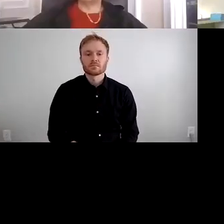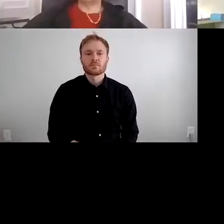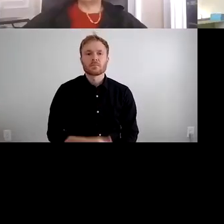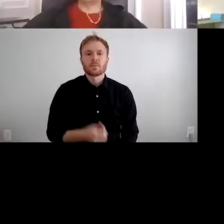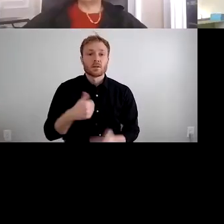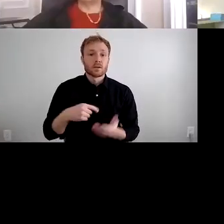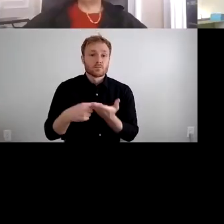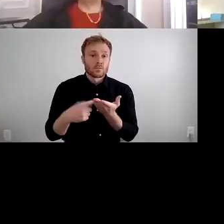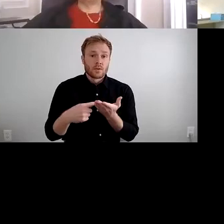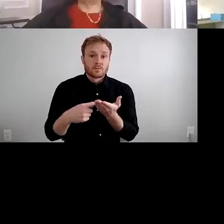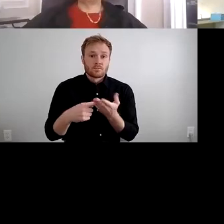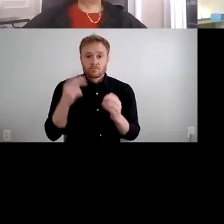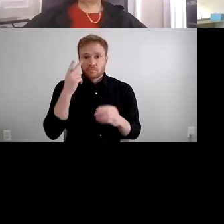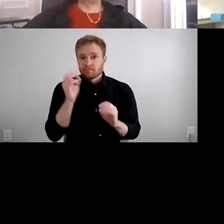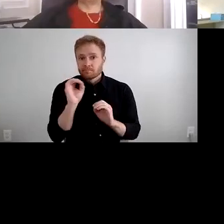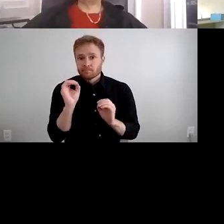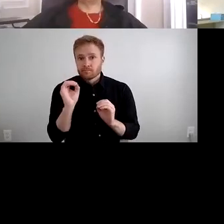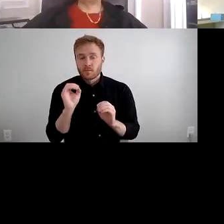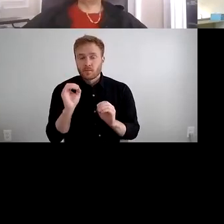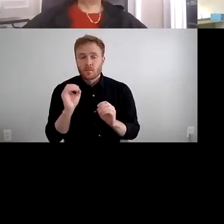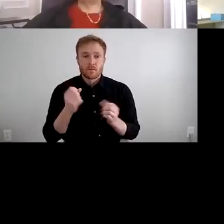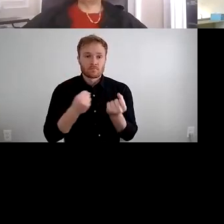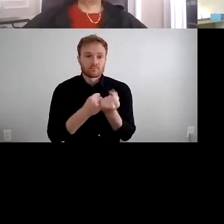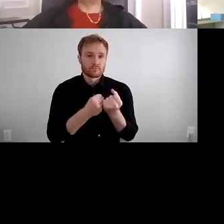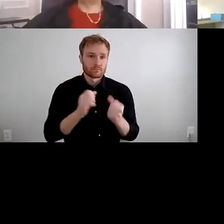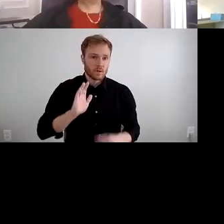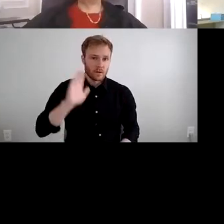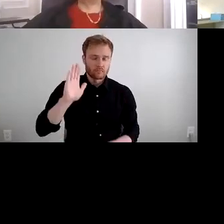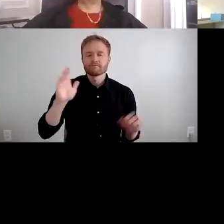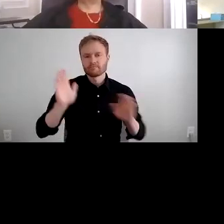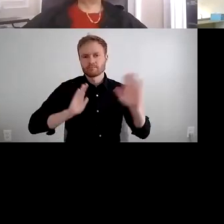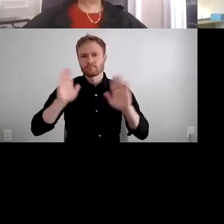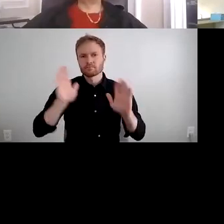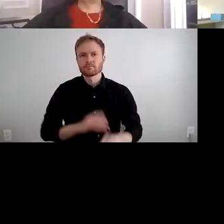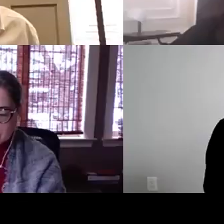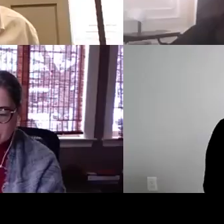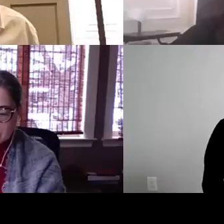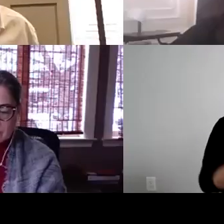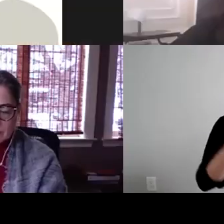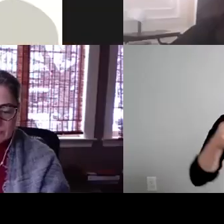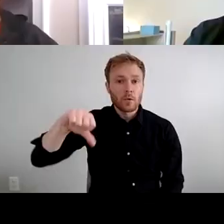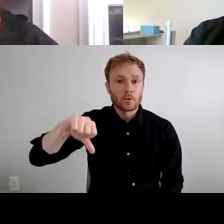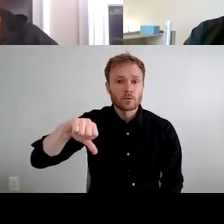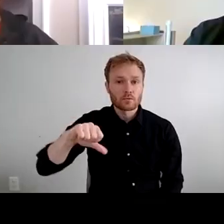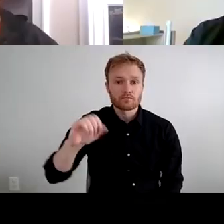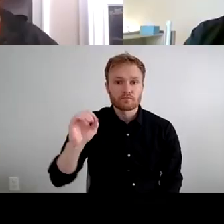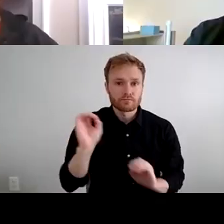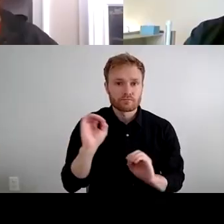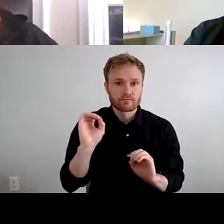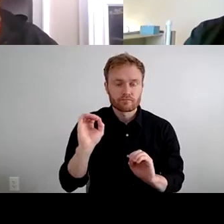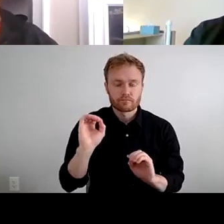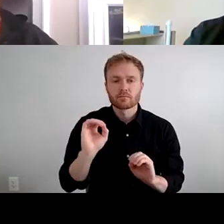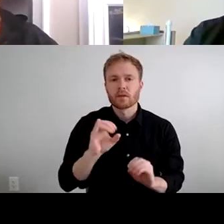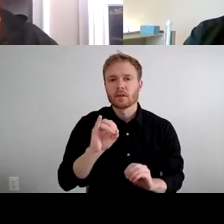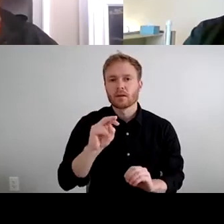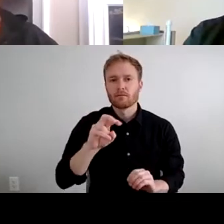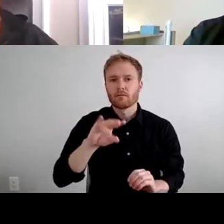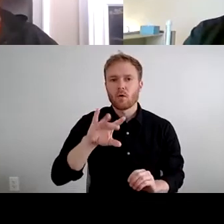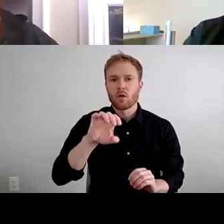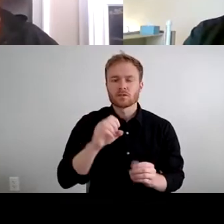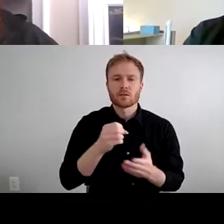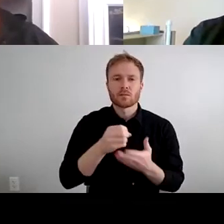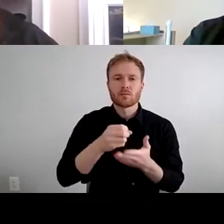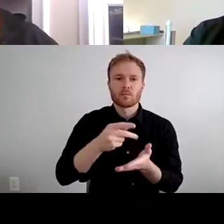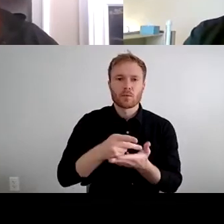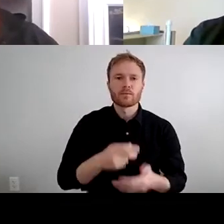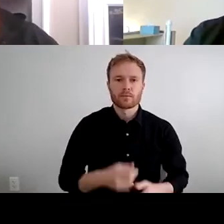Seeing none, all those in favor say aye. Aye. Aye. Any opposed? Invoices are approved. That will take